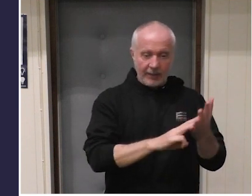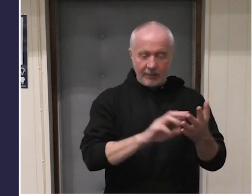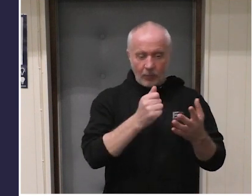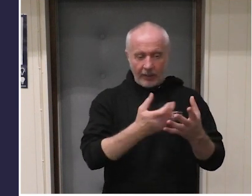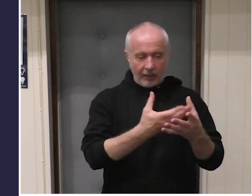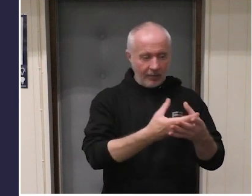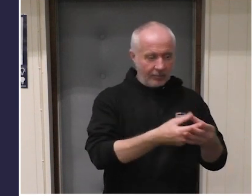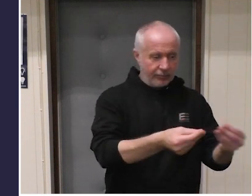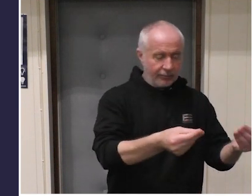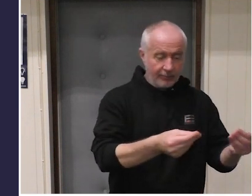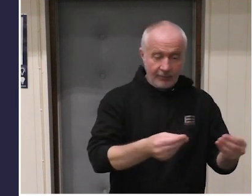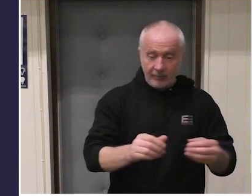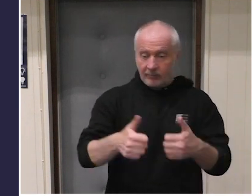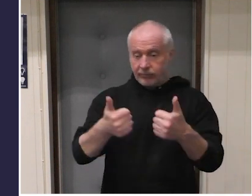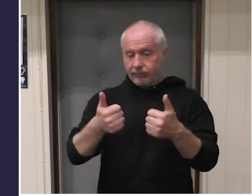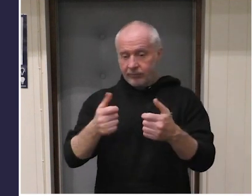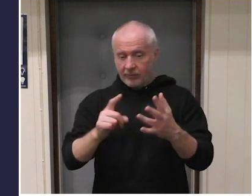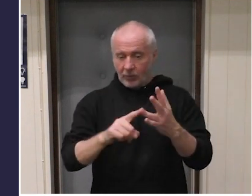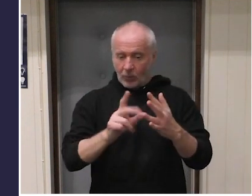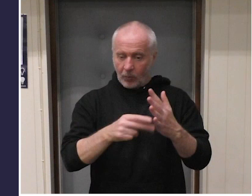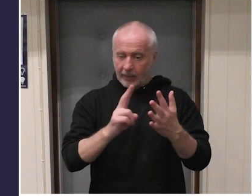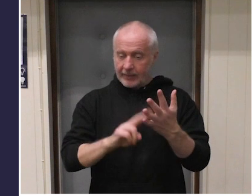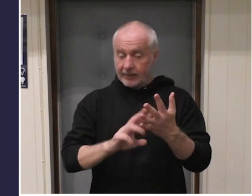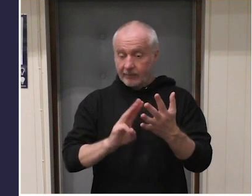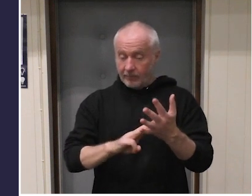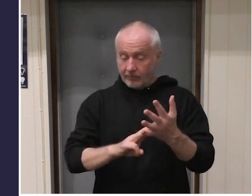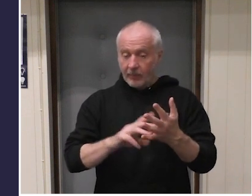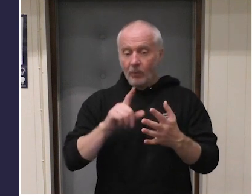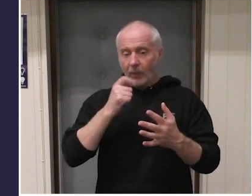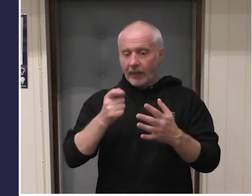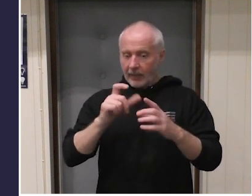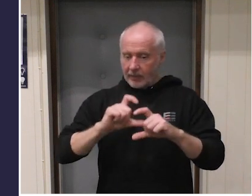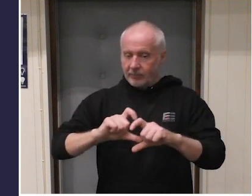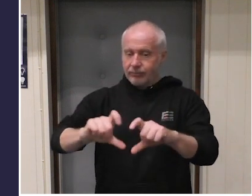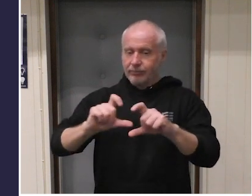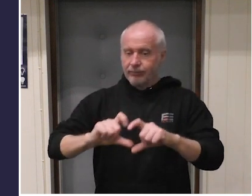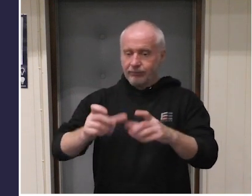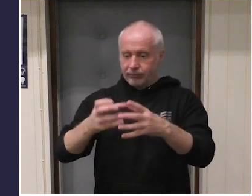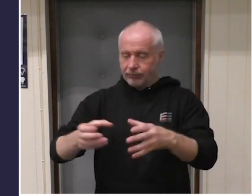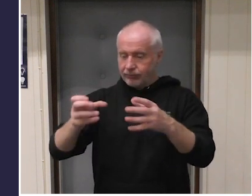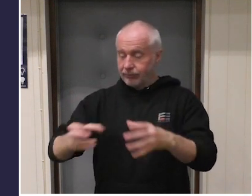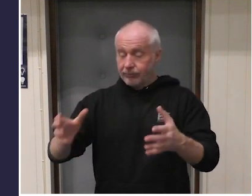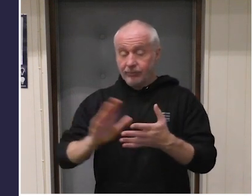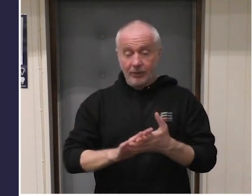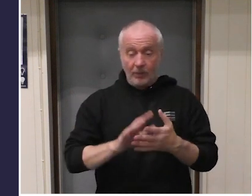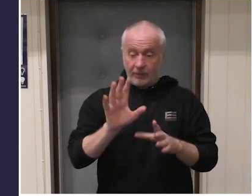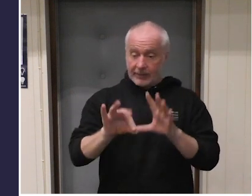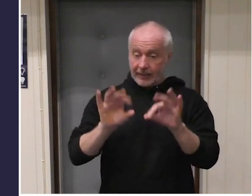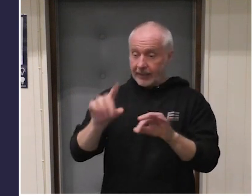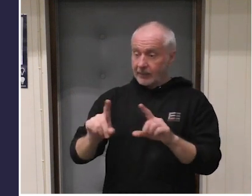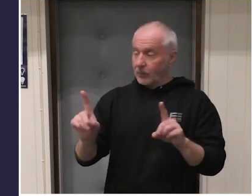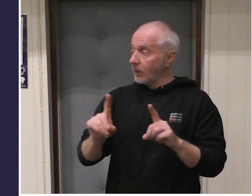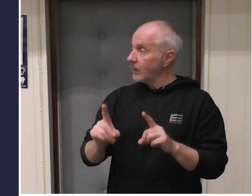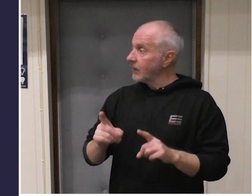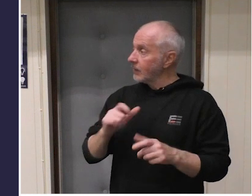The mutations are random changes in that information. Mutation plus selection then gives you adaptation to the